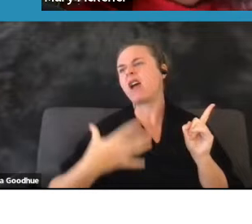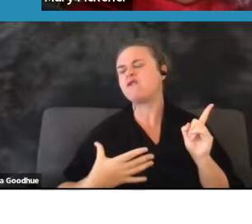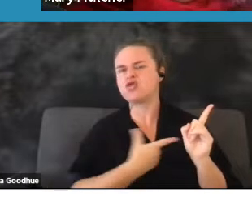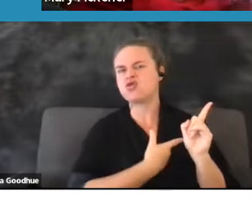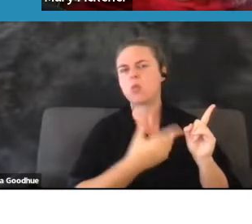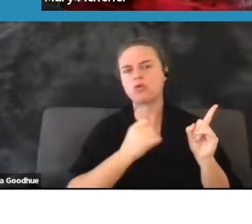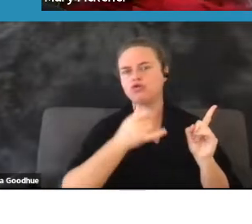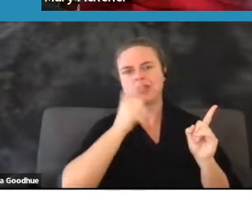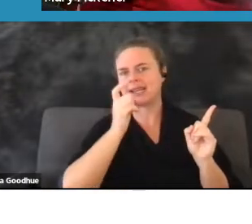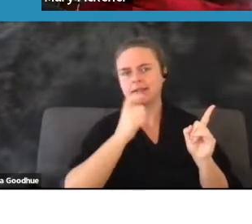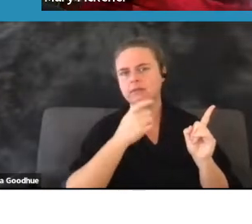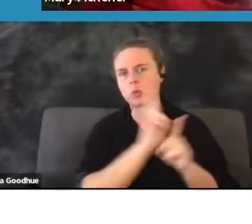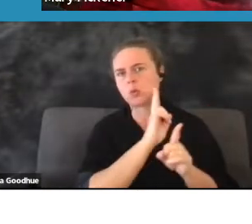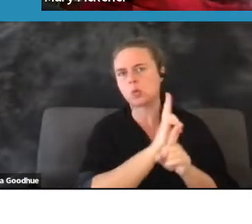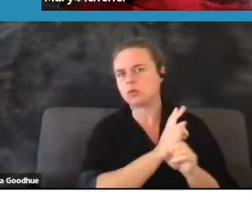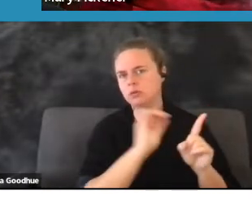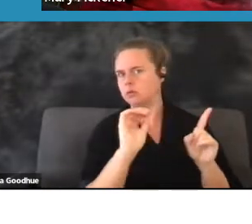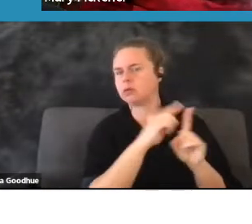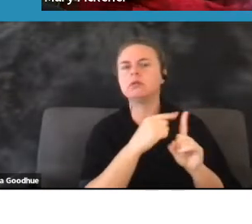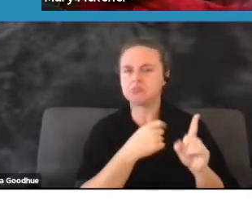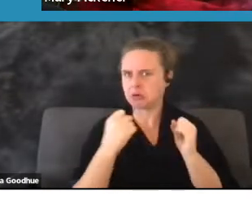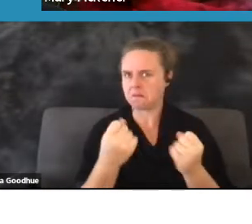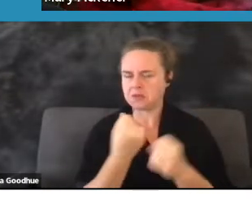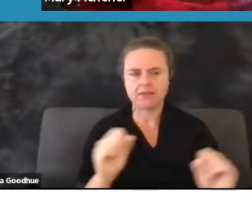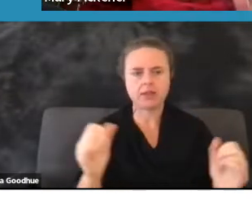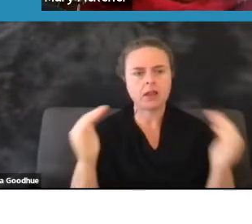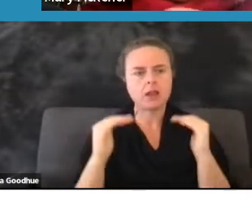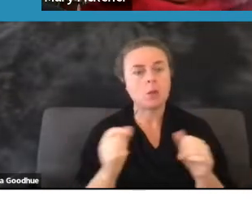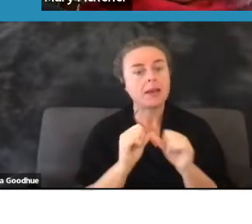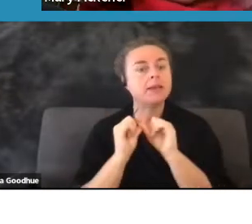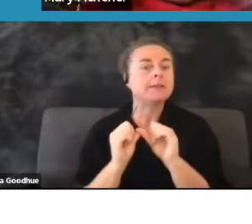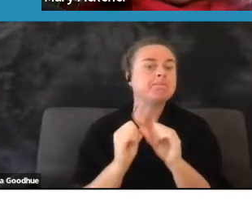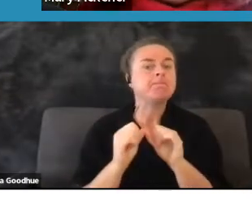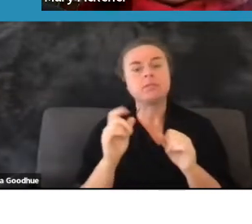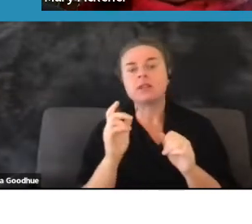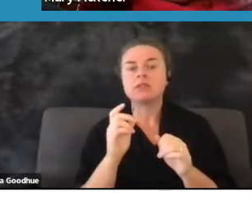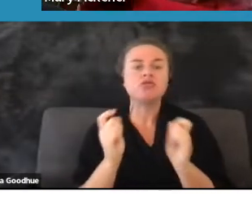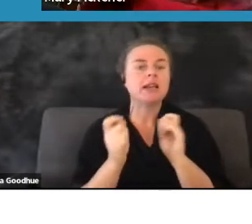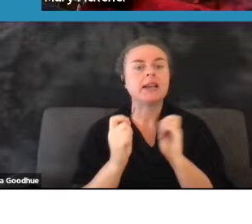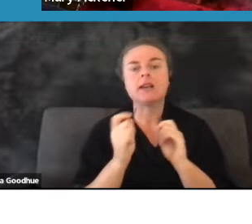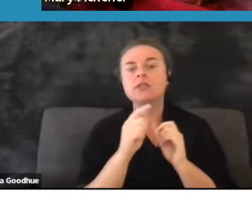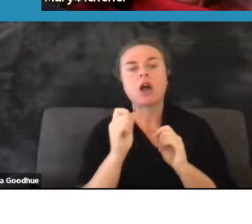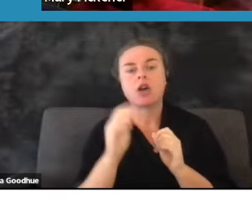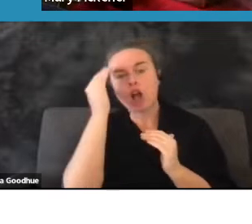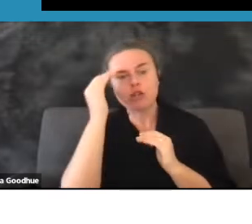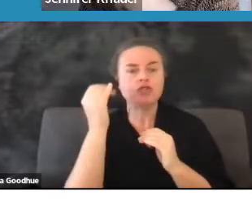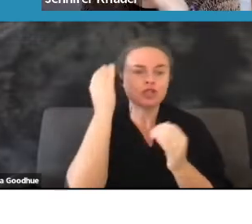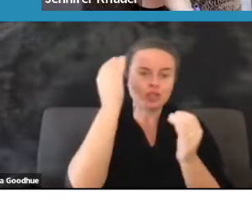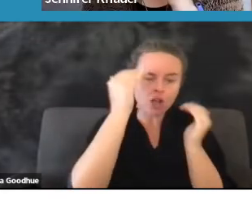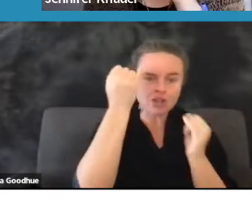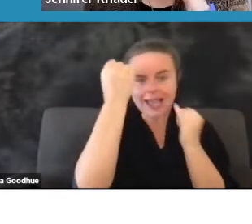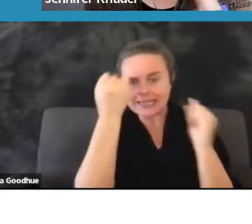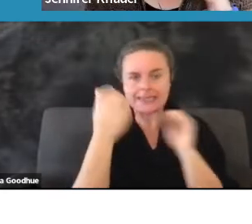everything, and continue to share our knowledge, ideas, and keep changing our attitudes. I see you, Jen, and keep working to find common